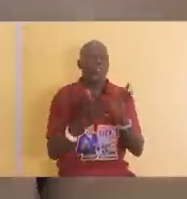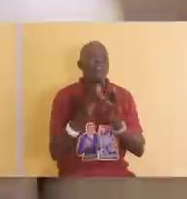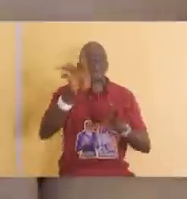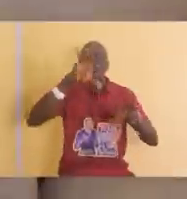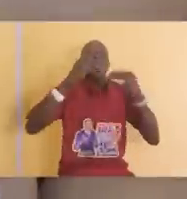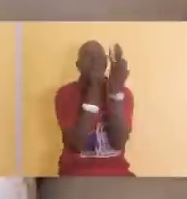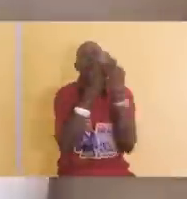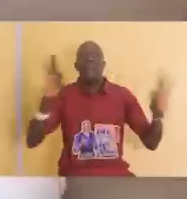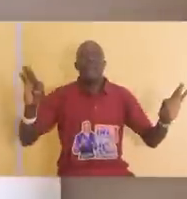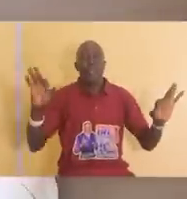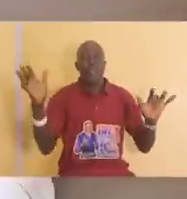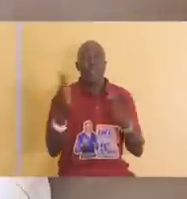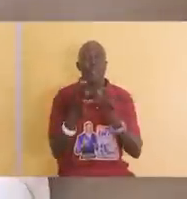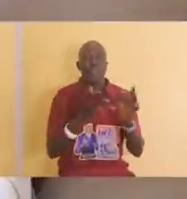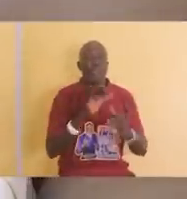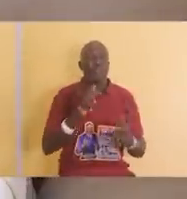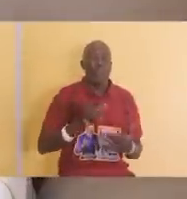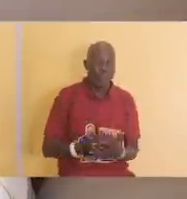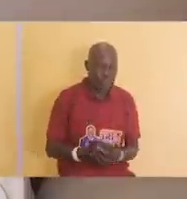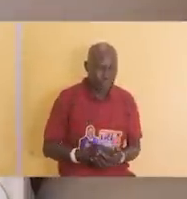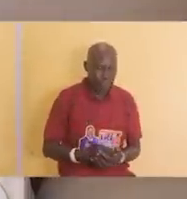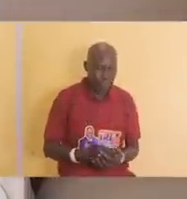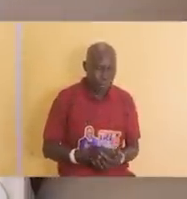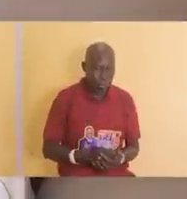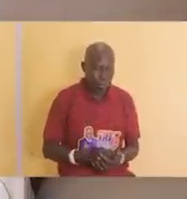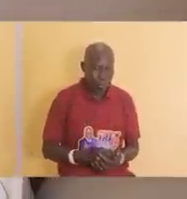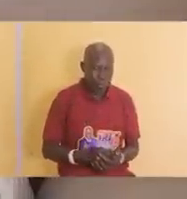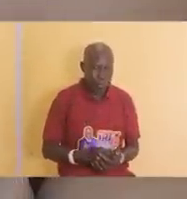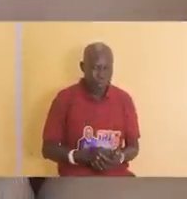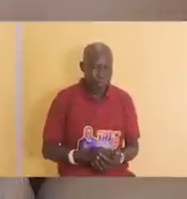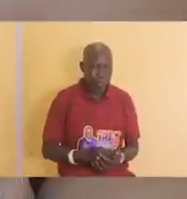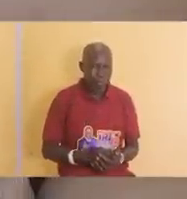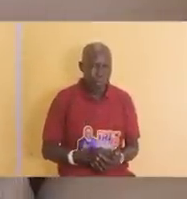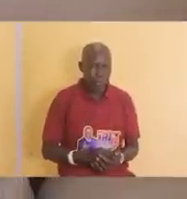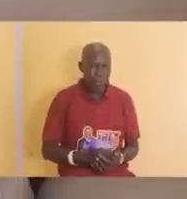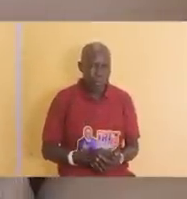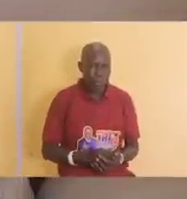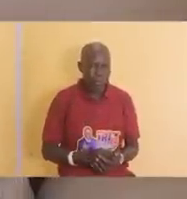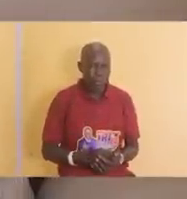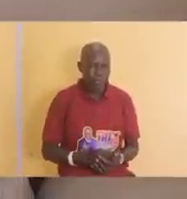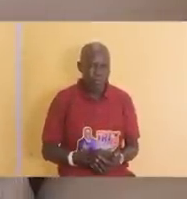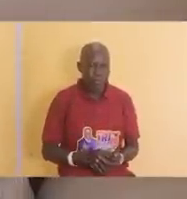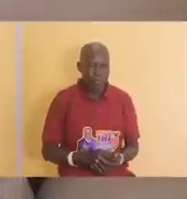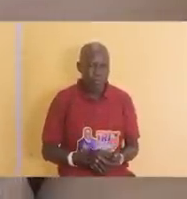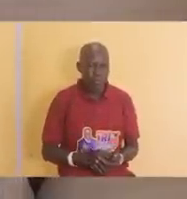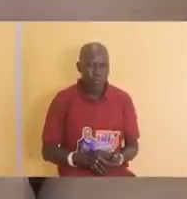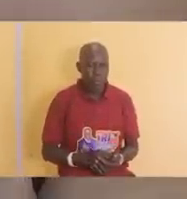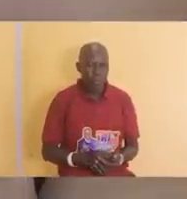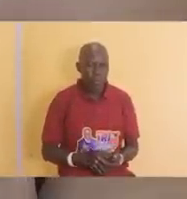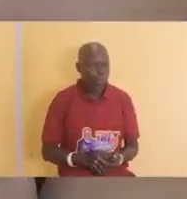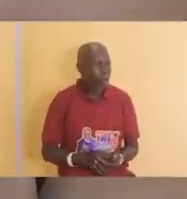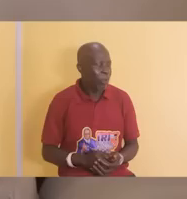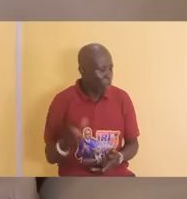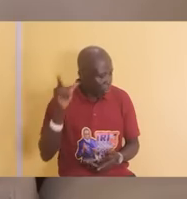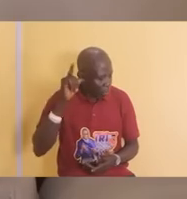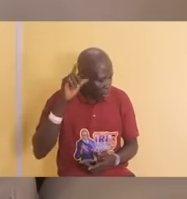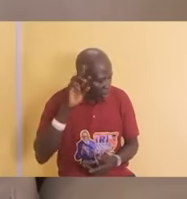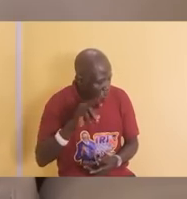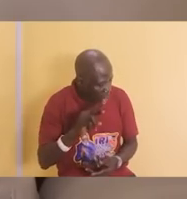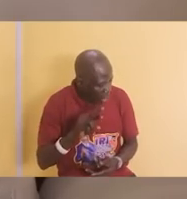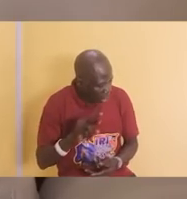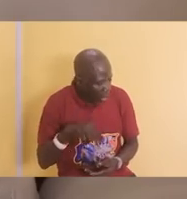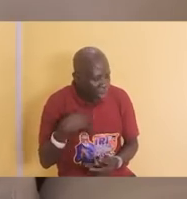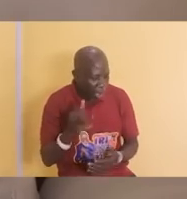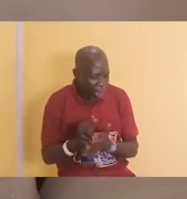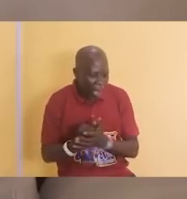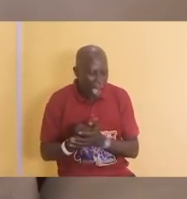Jesus. Amen. That's how we say. See, as dear, who will lorry? Tell me, Eddie. There, who will lorry? Listen to me.